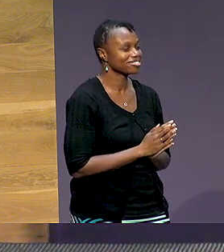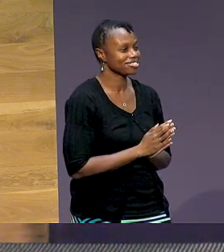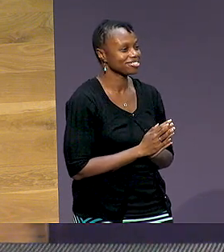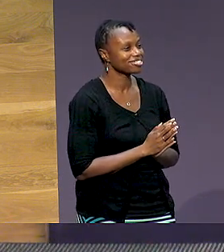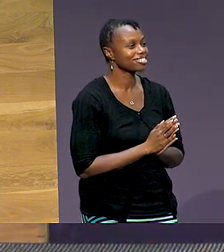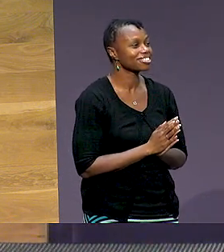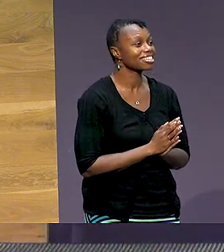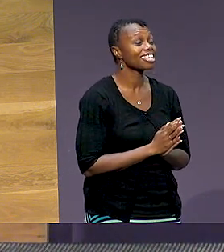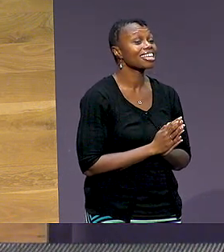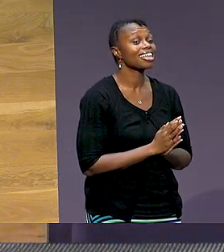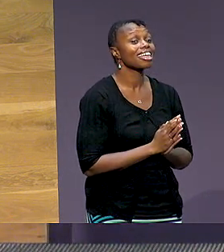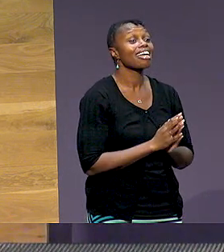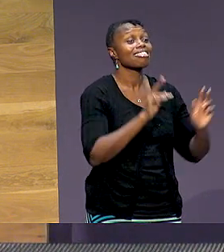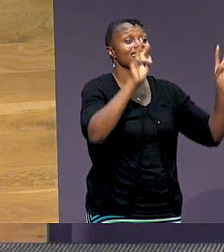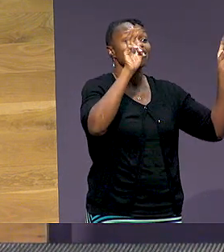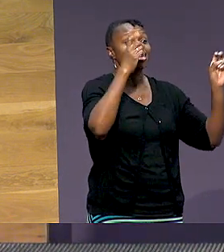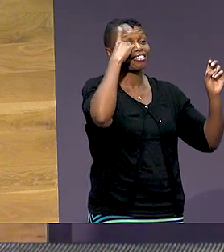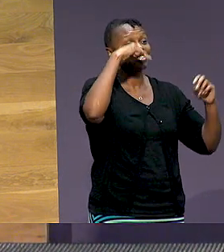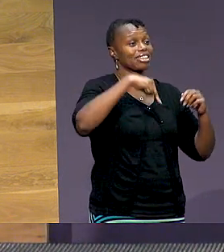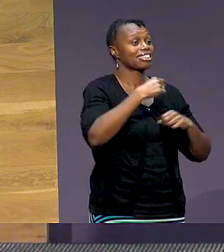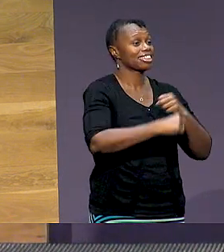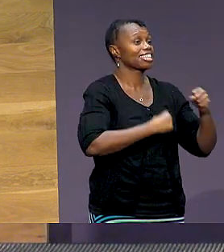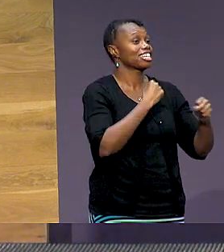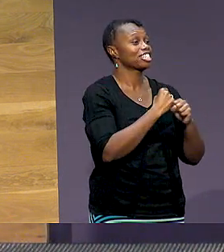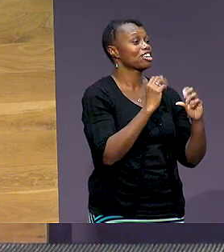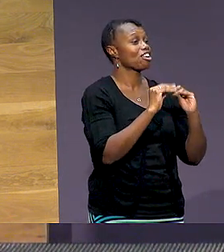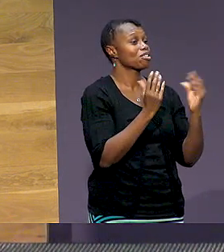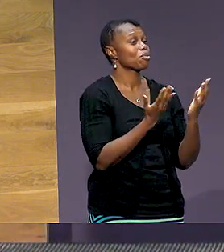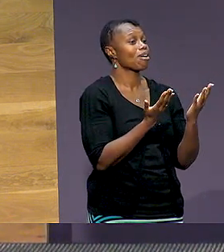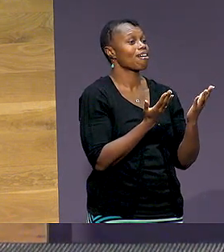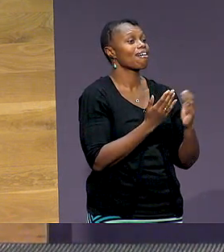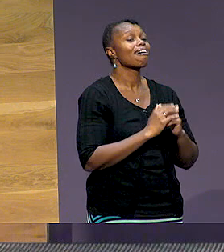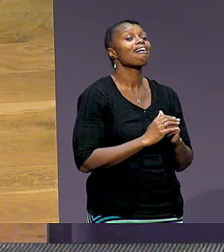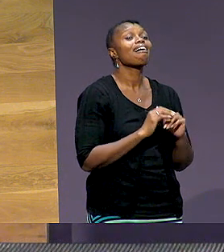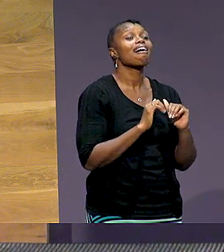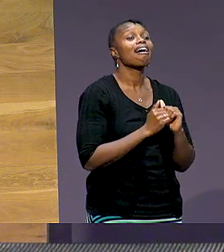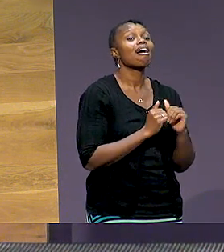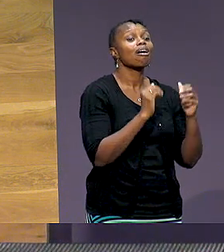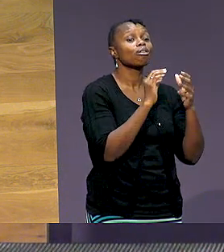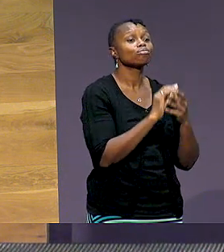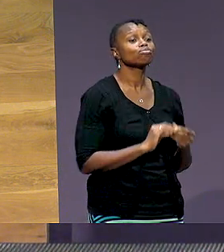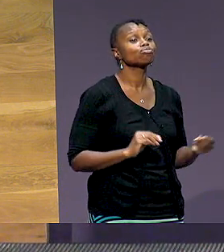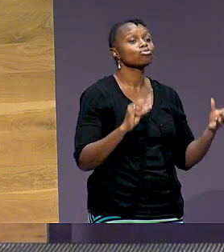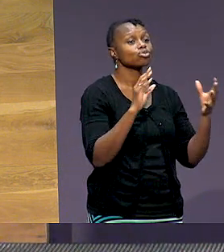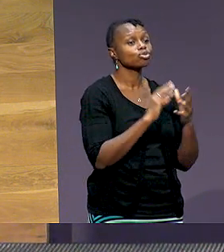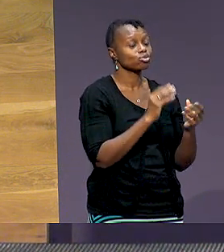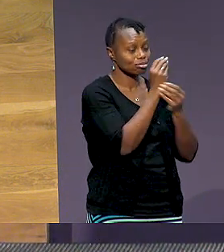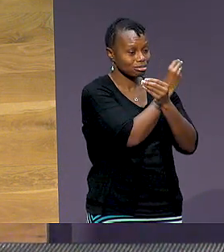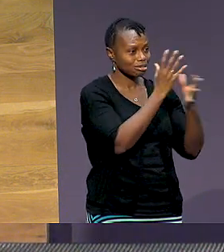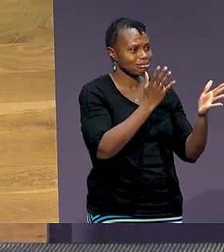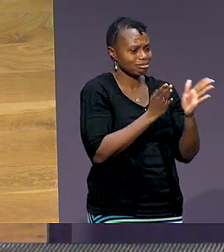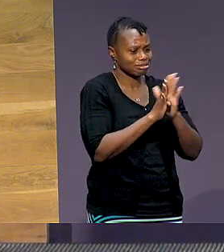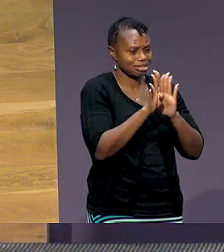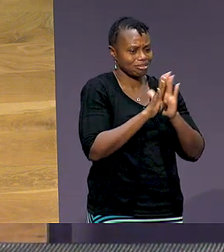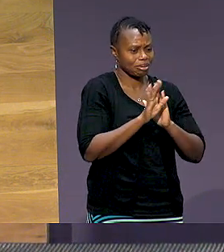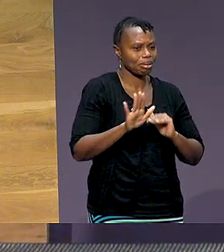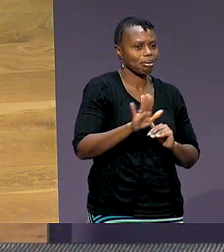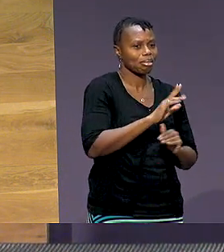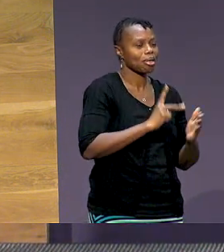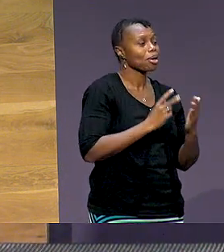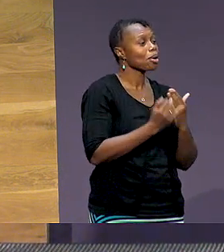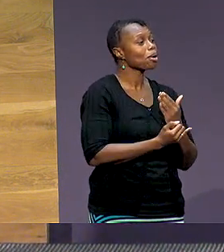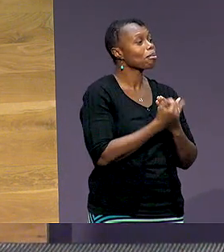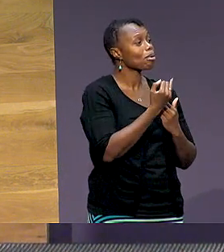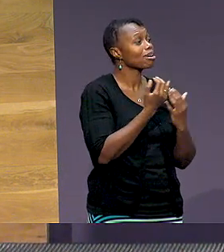The theme of this year's conference is how storytellers develop their projects. Today in chapel,